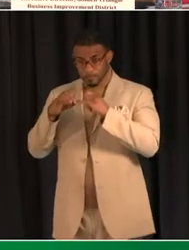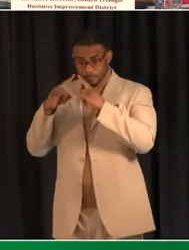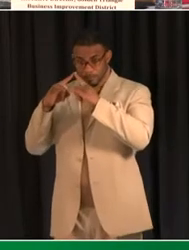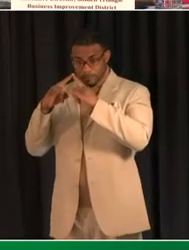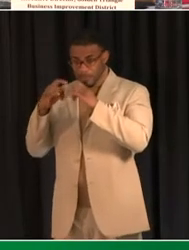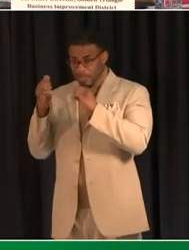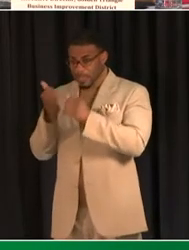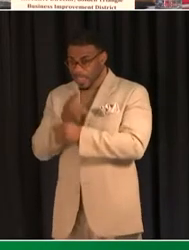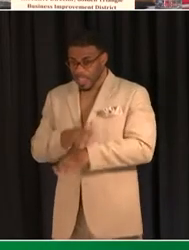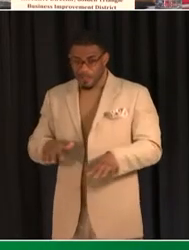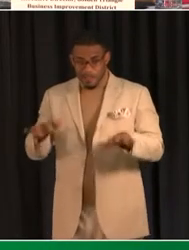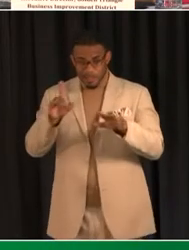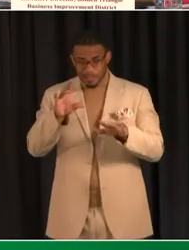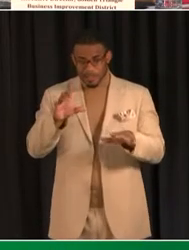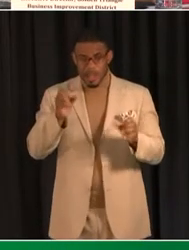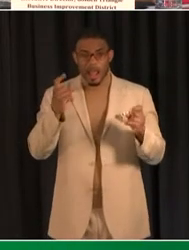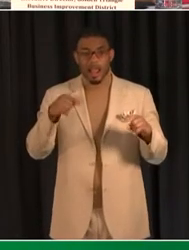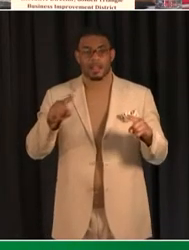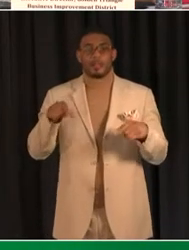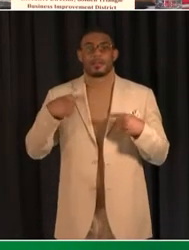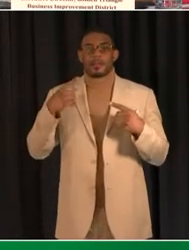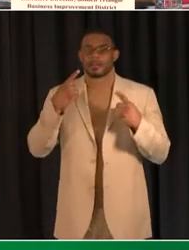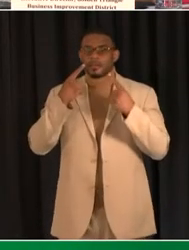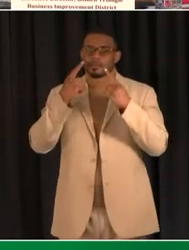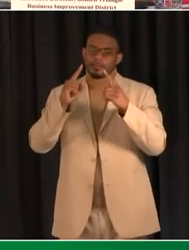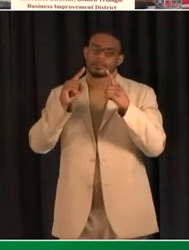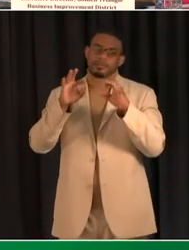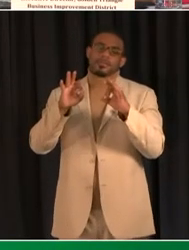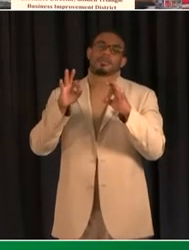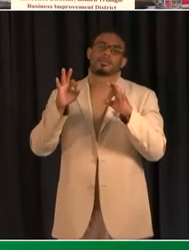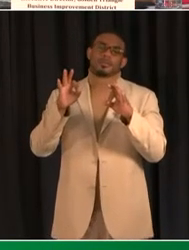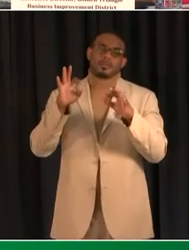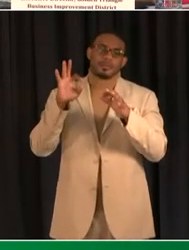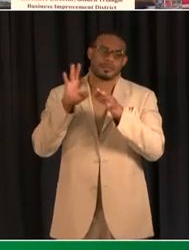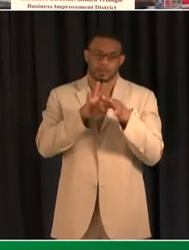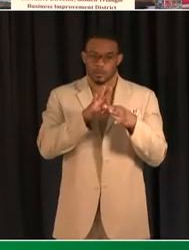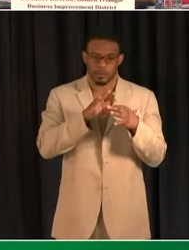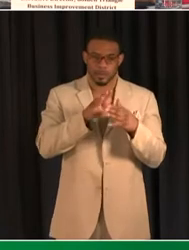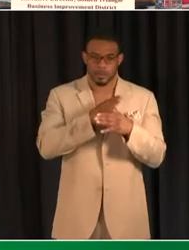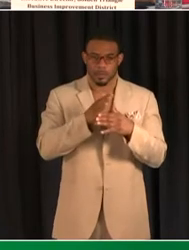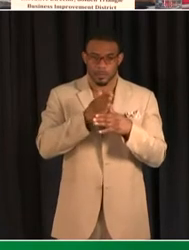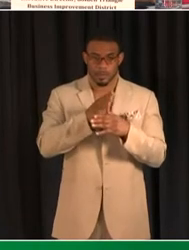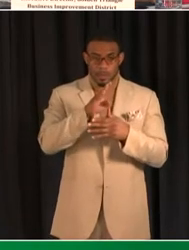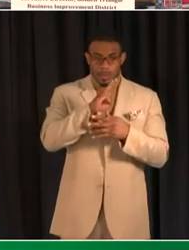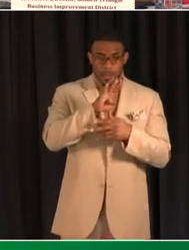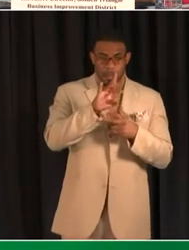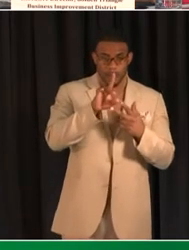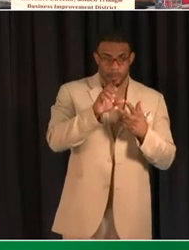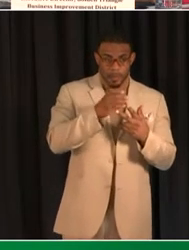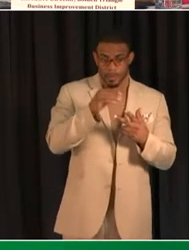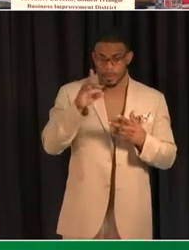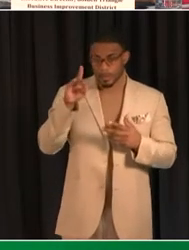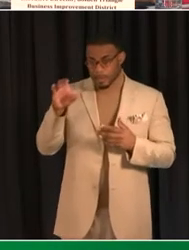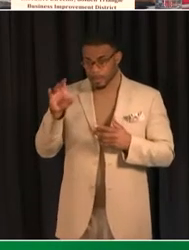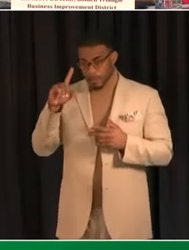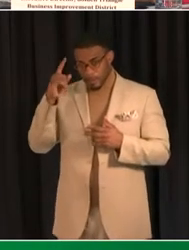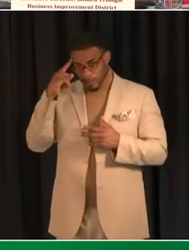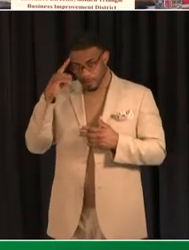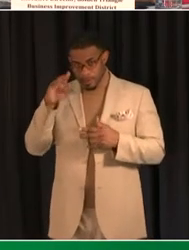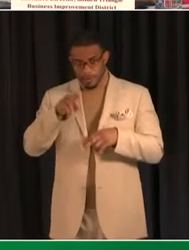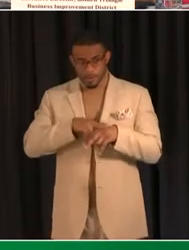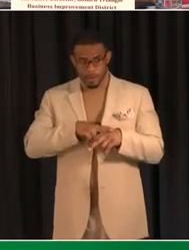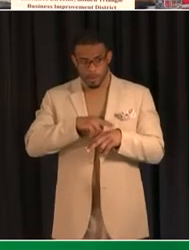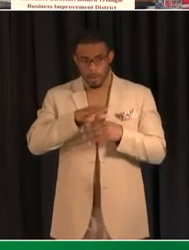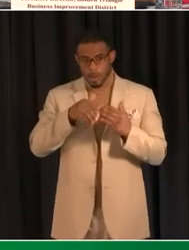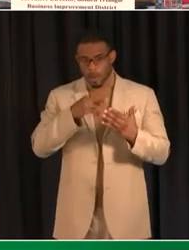up all over the District of Columbia, and a lot of them have been joint ventures between the bids and the district